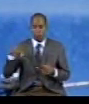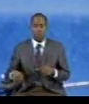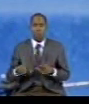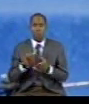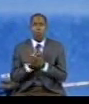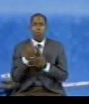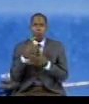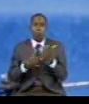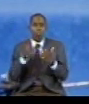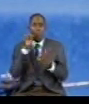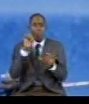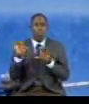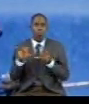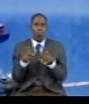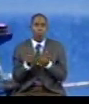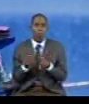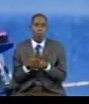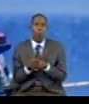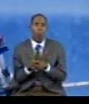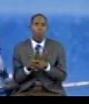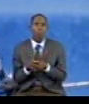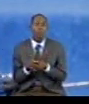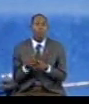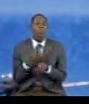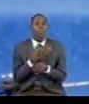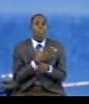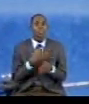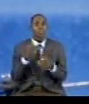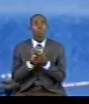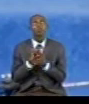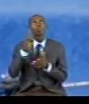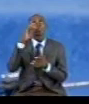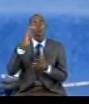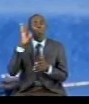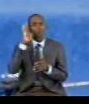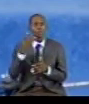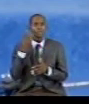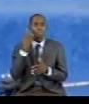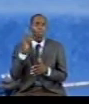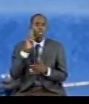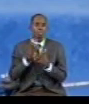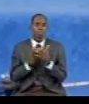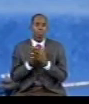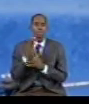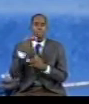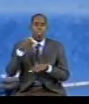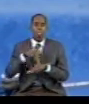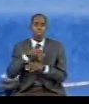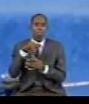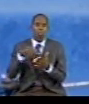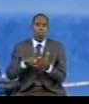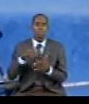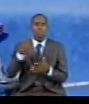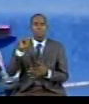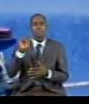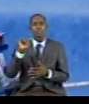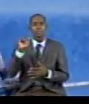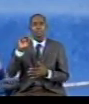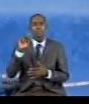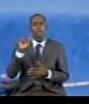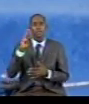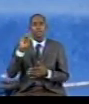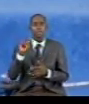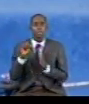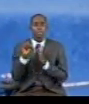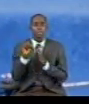gripped that testimony. I said that God will see me through this this Taraba Crusade. By the special grace